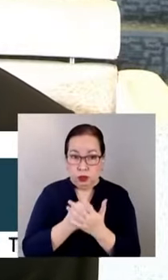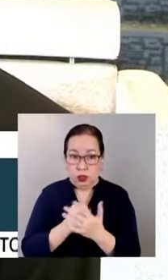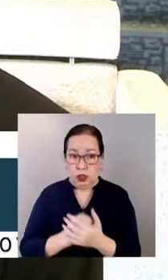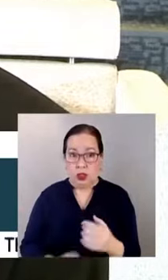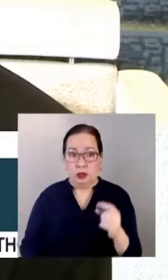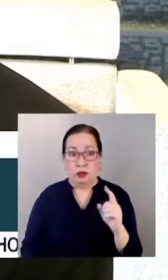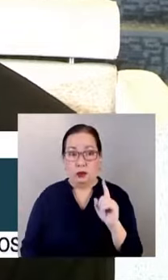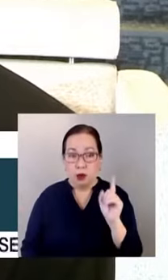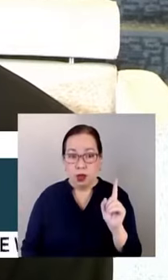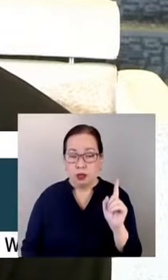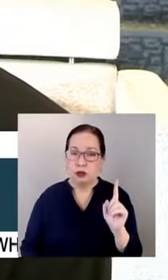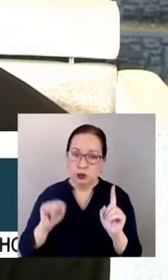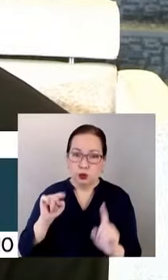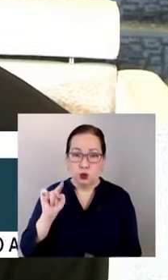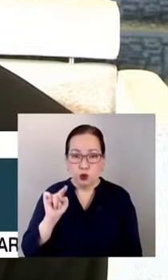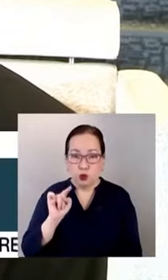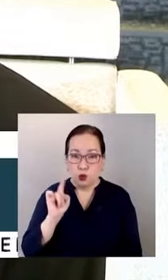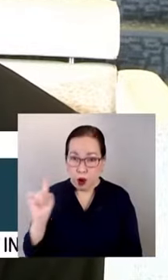and 1.5%